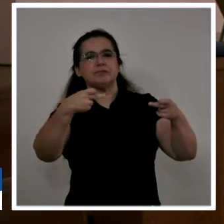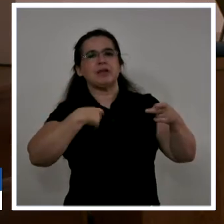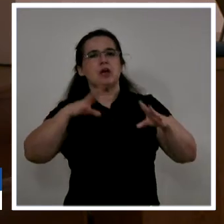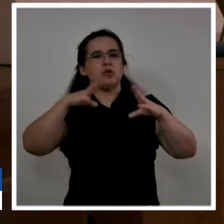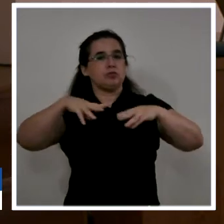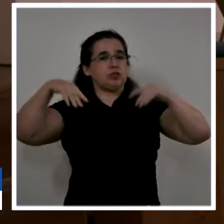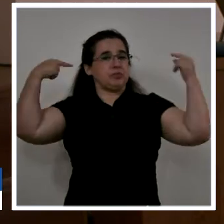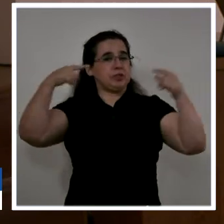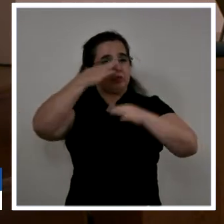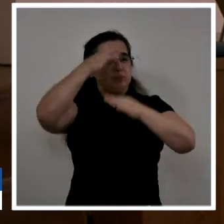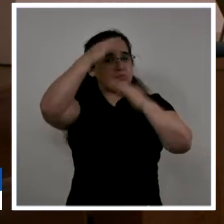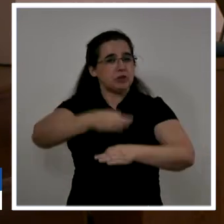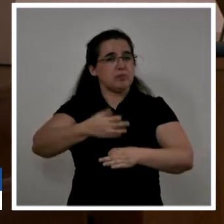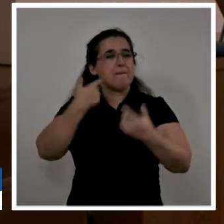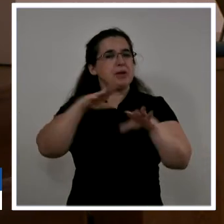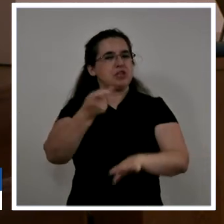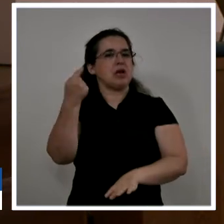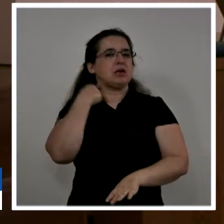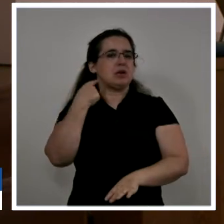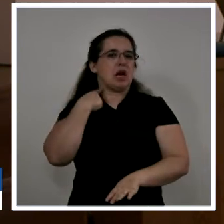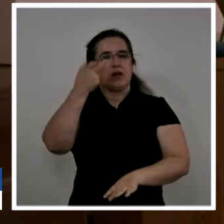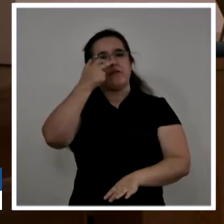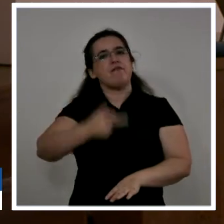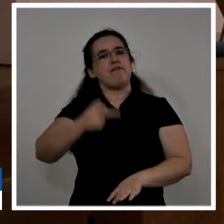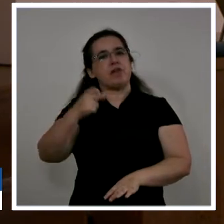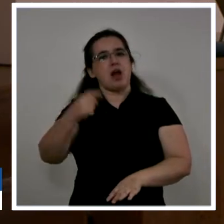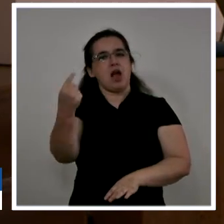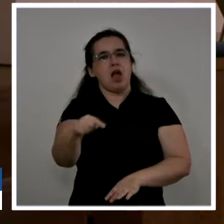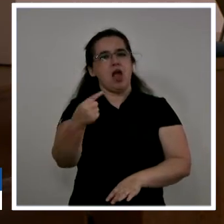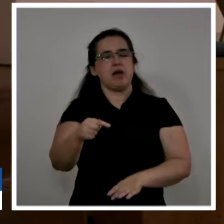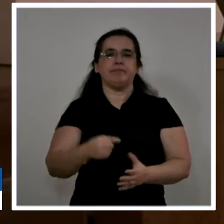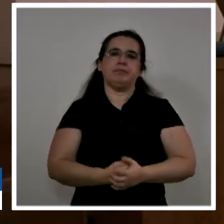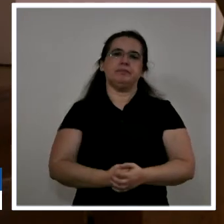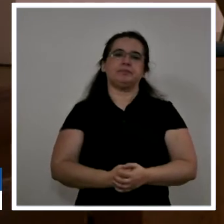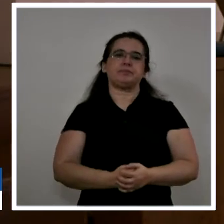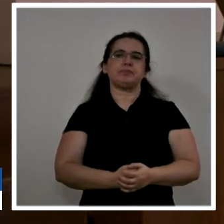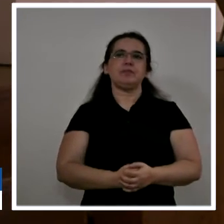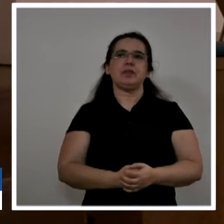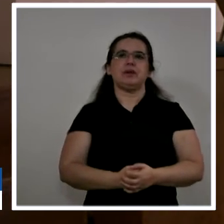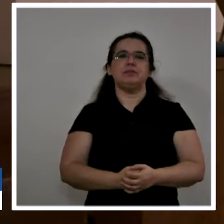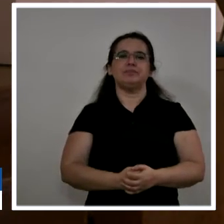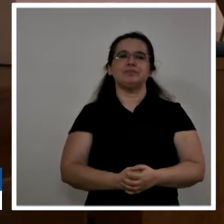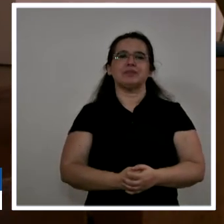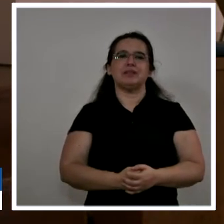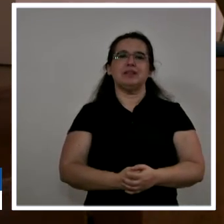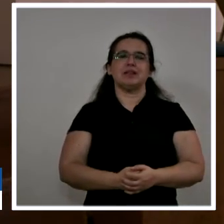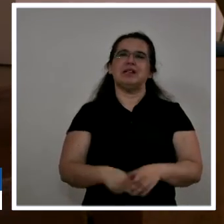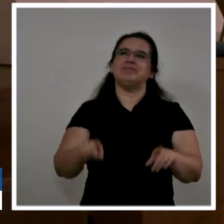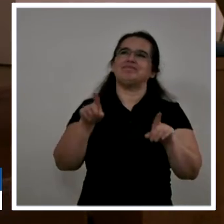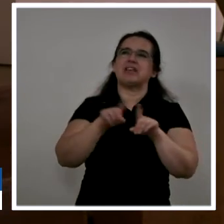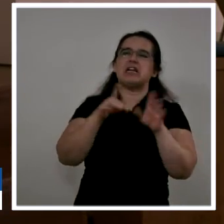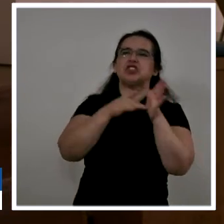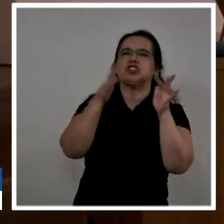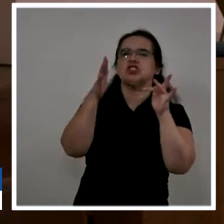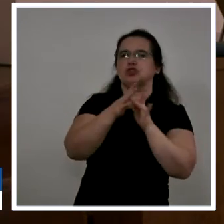verdade está pronto, mas a carne é fraca. As a lecture that Jesus was giving his disciples. Como uma, digamos, um sermão que Jesus estava